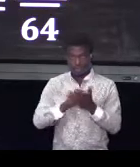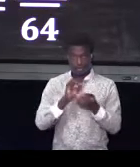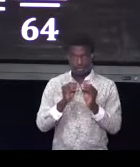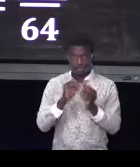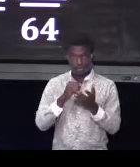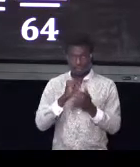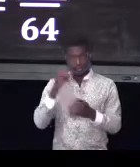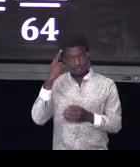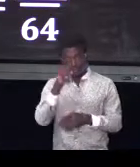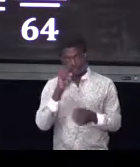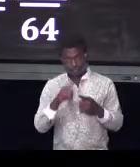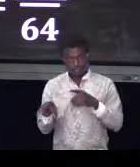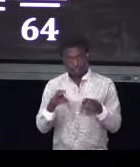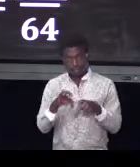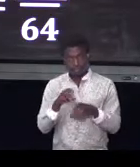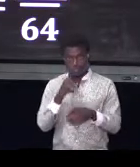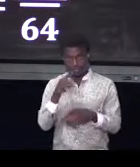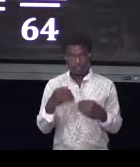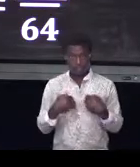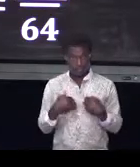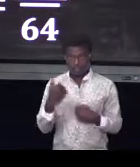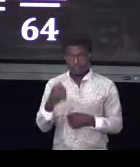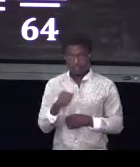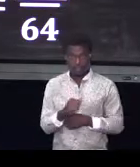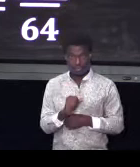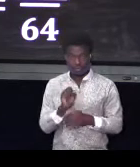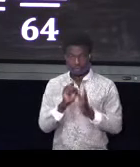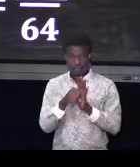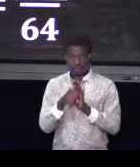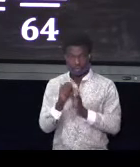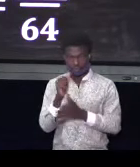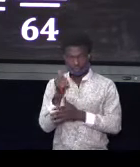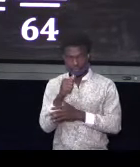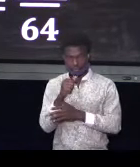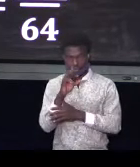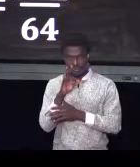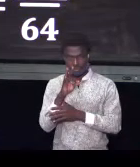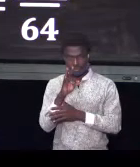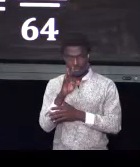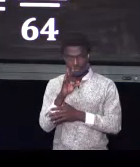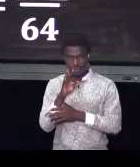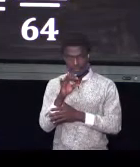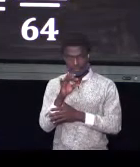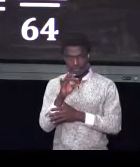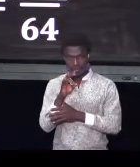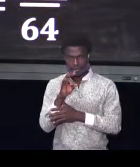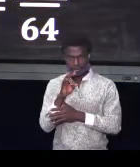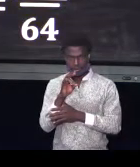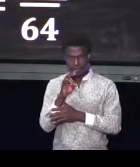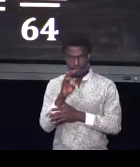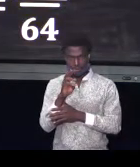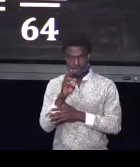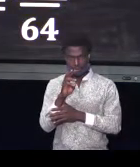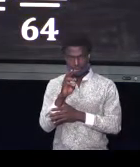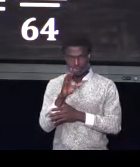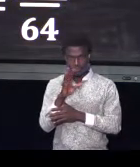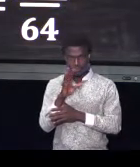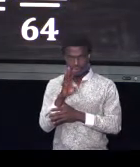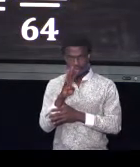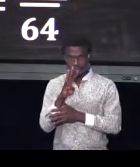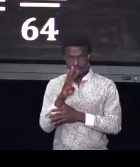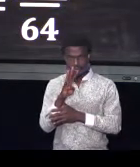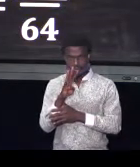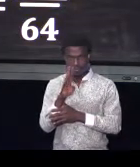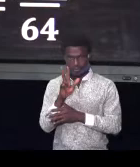for you to do. You have 10 seconds. 10, 9, 8, 7, 6,